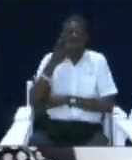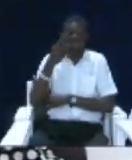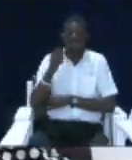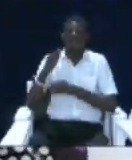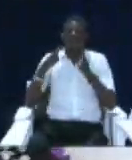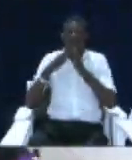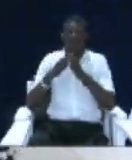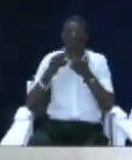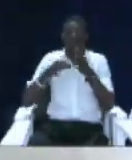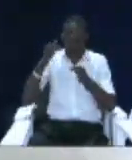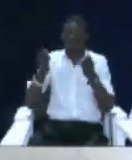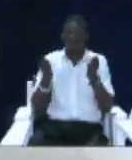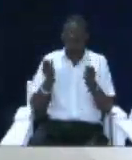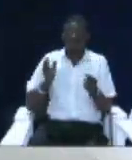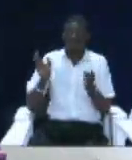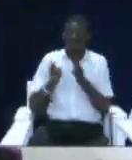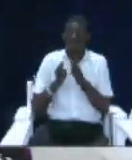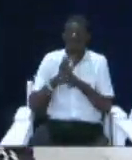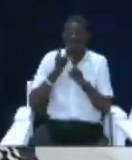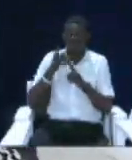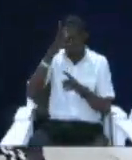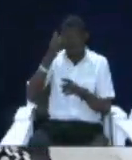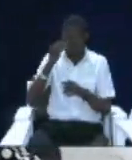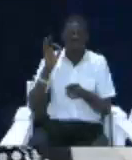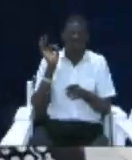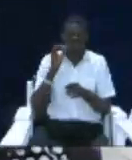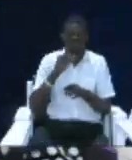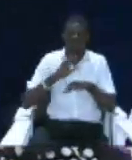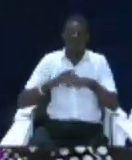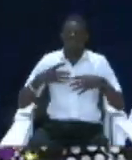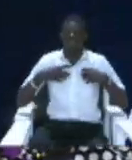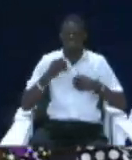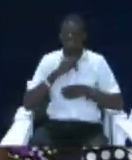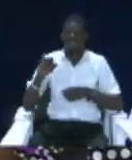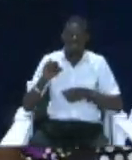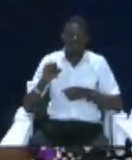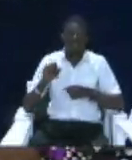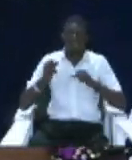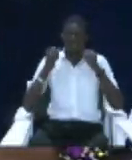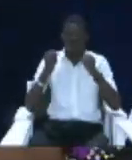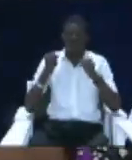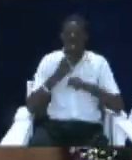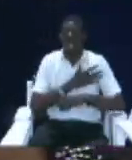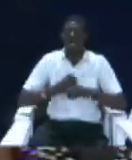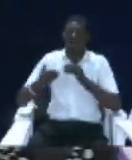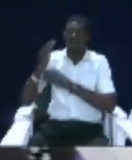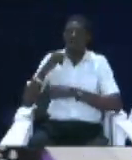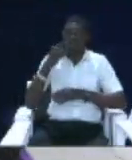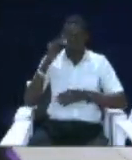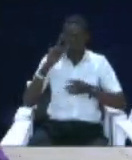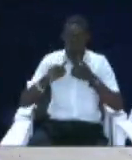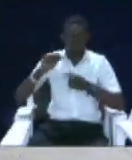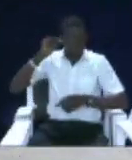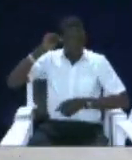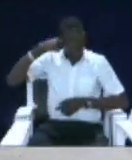Congress when Daddy ministered on healing virtue, and God told him to remind